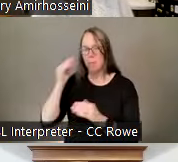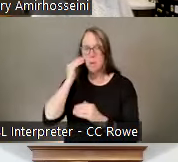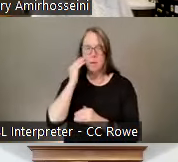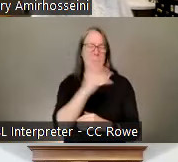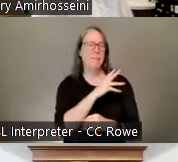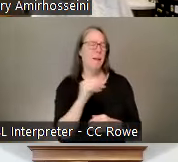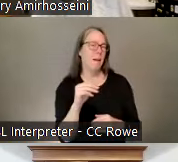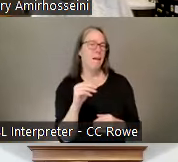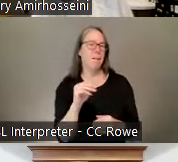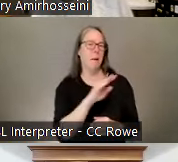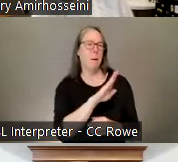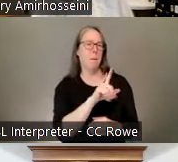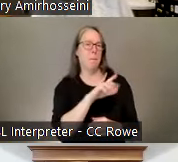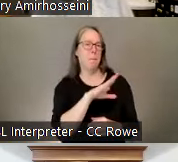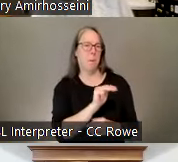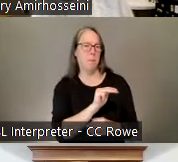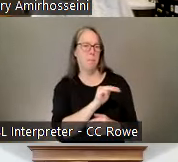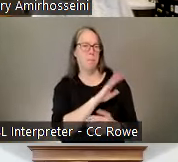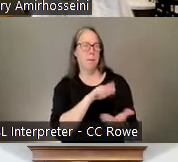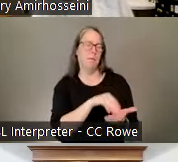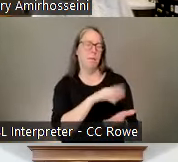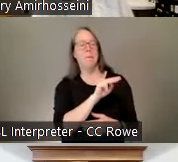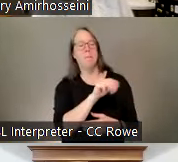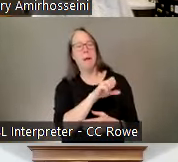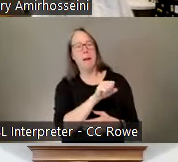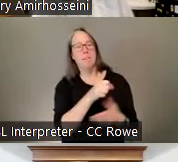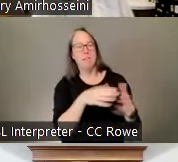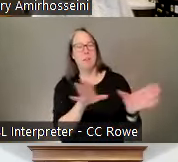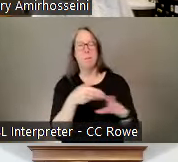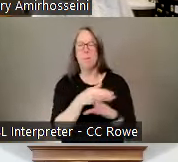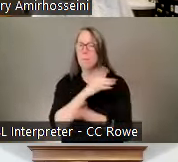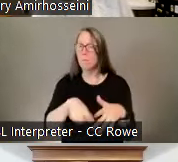Before we get started, I just want to go over a few items with you all.